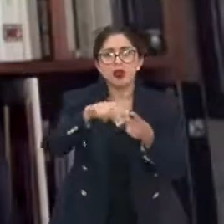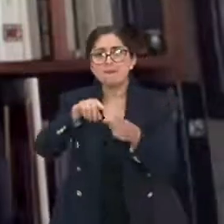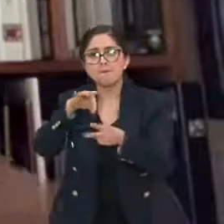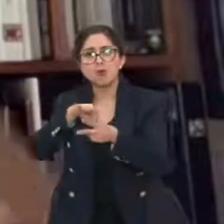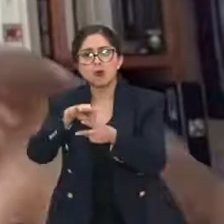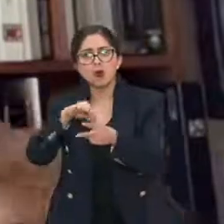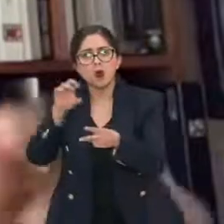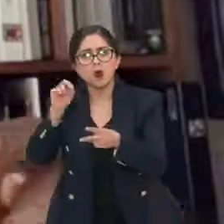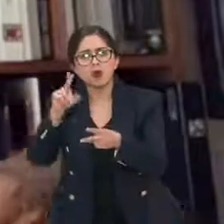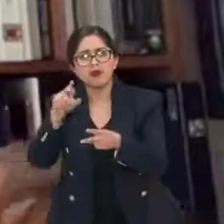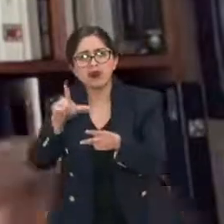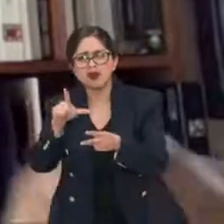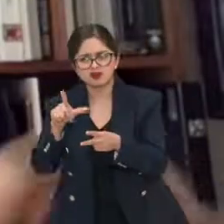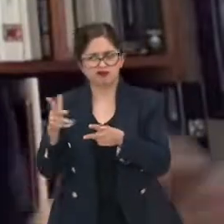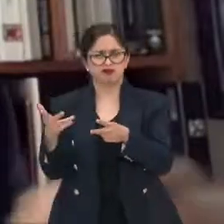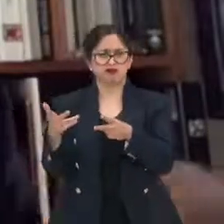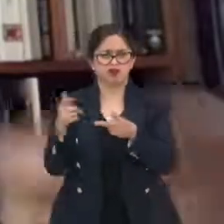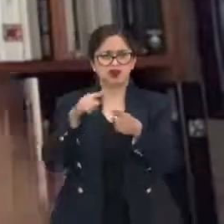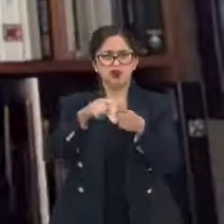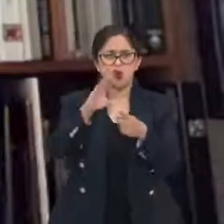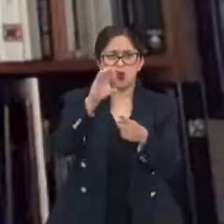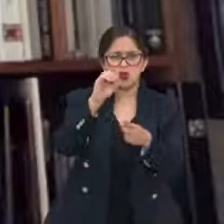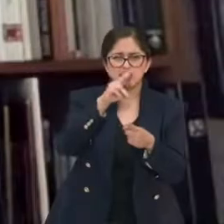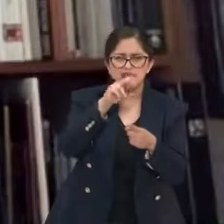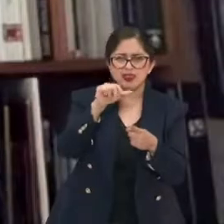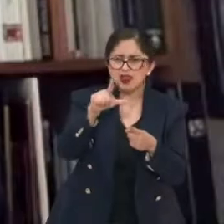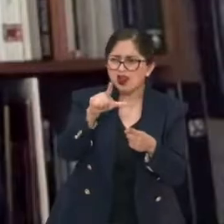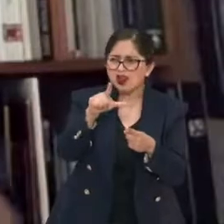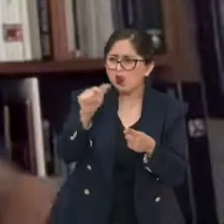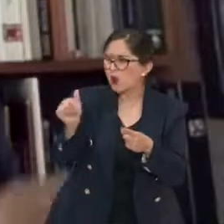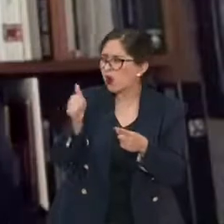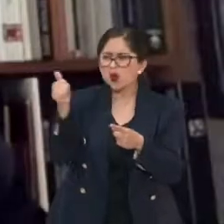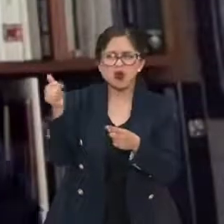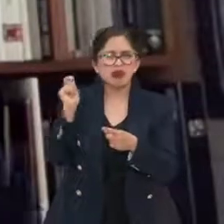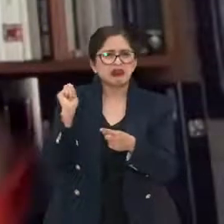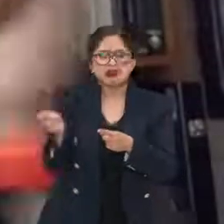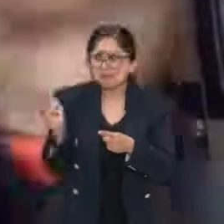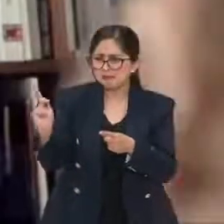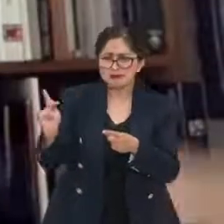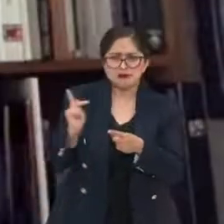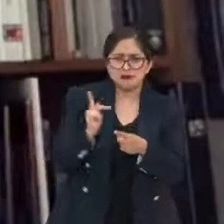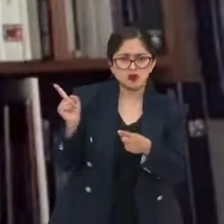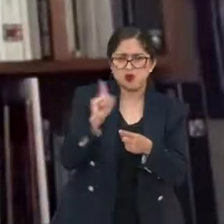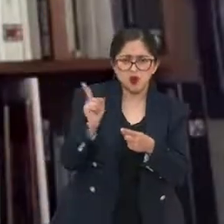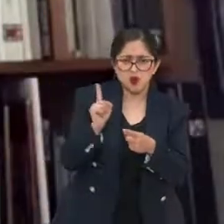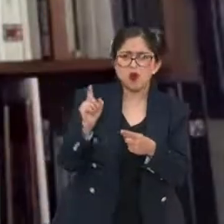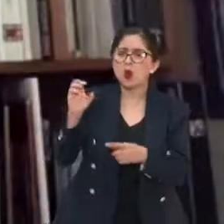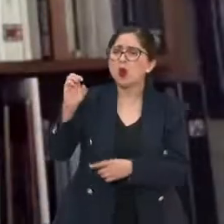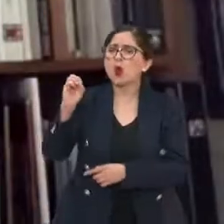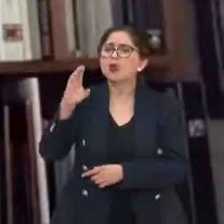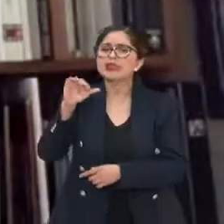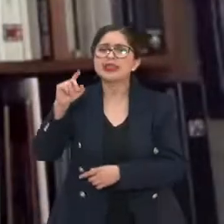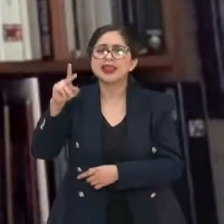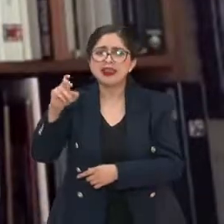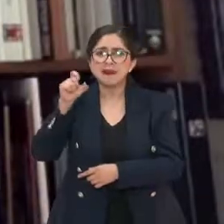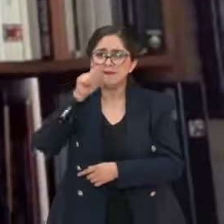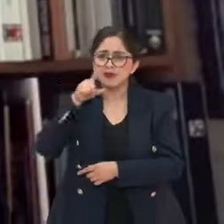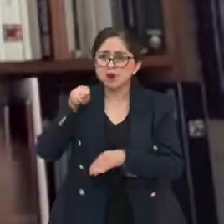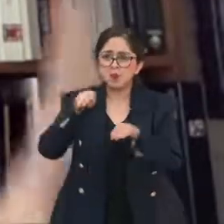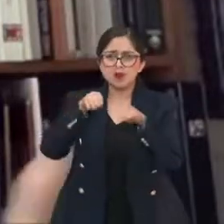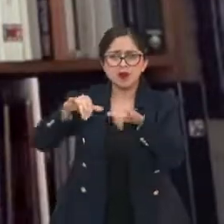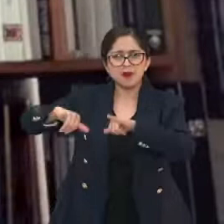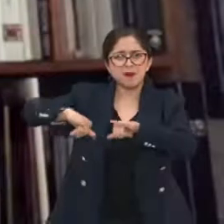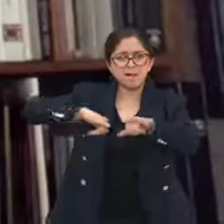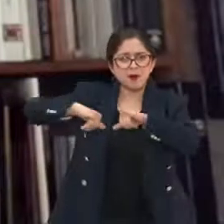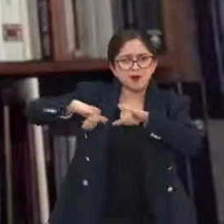of the country, in the eastern part of the country, and maybe it doesn't mean anything about us. We are not speaking